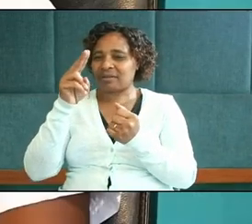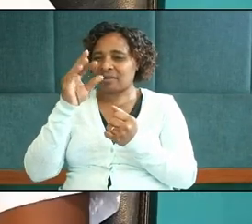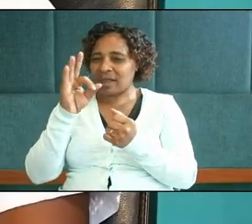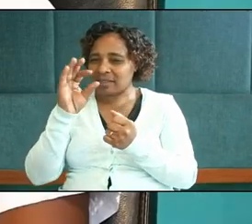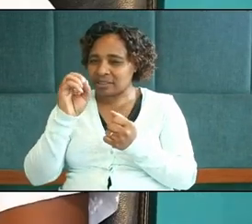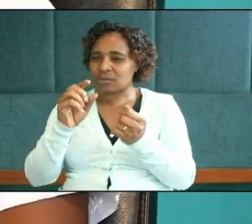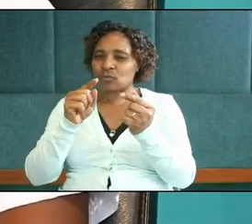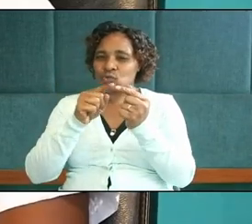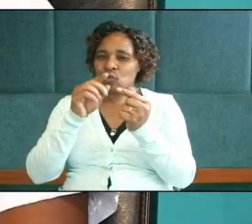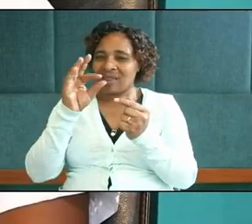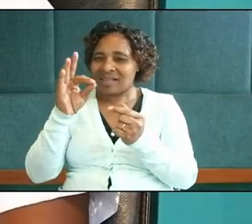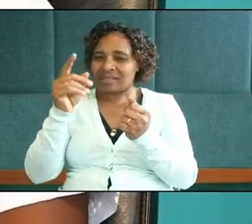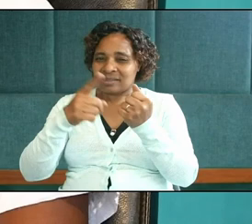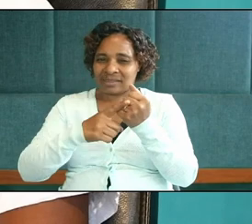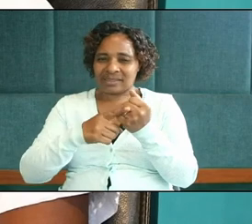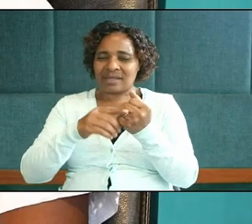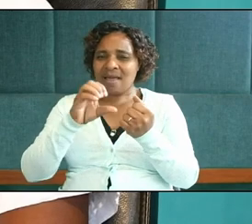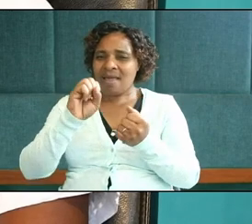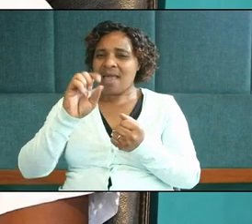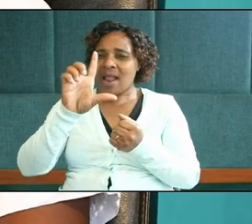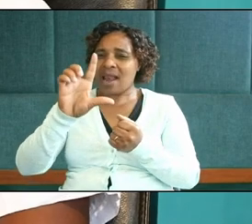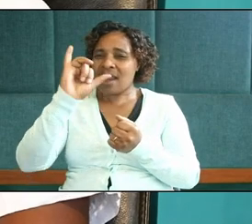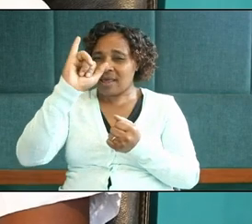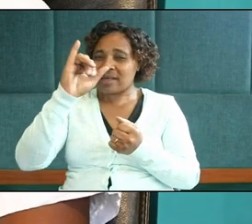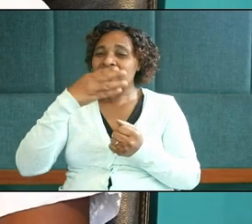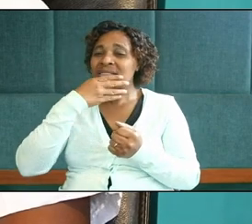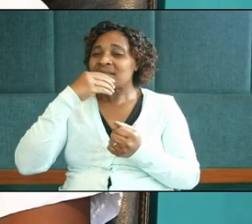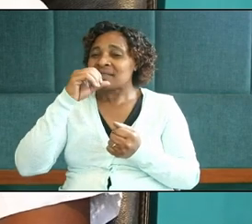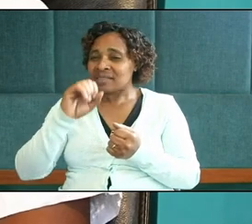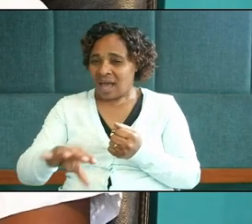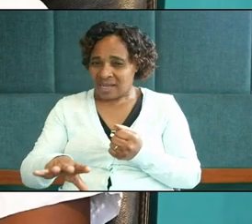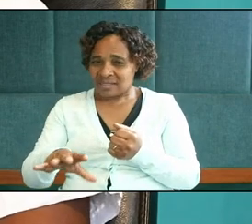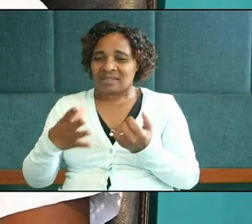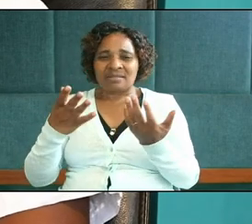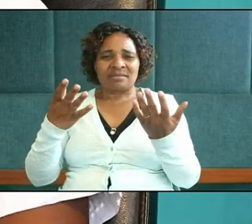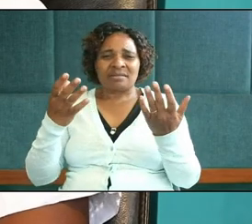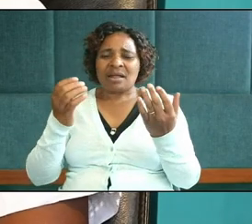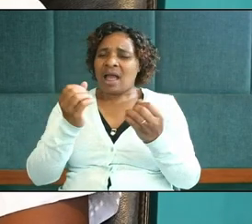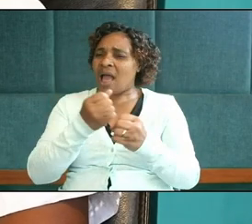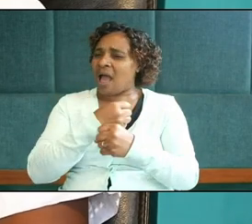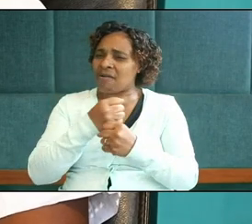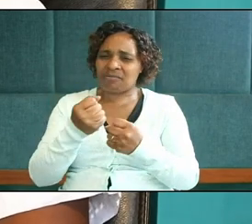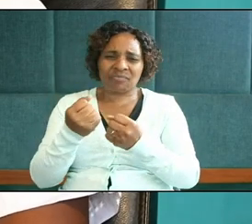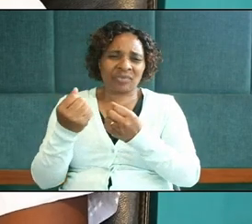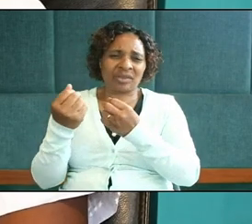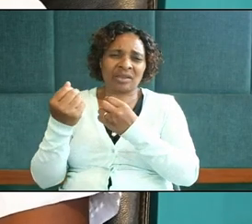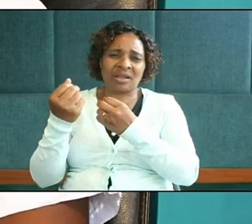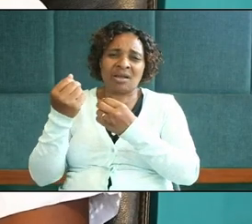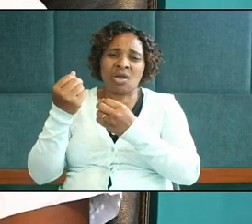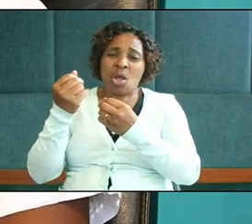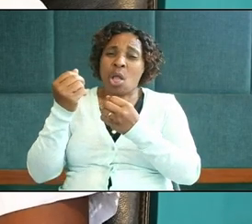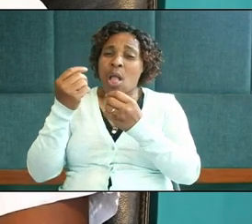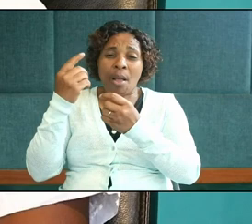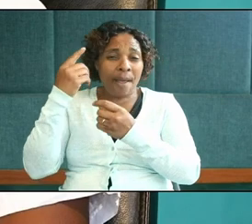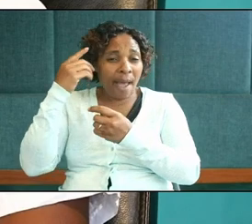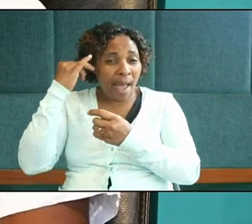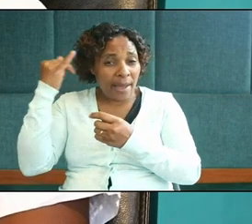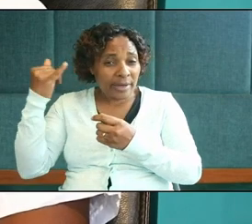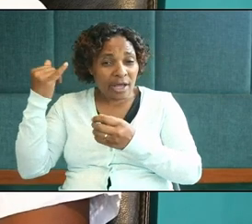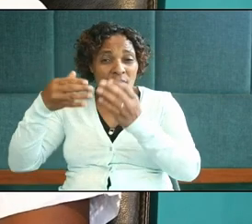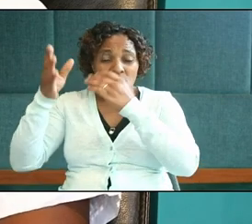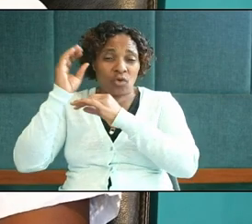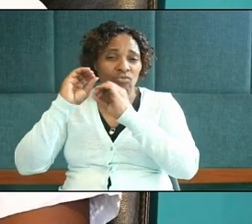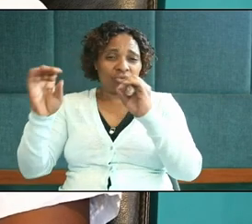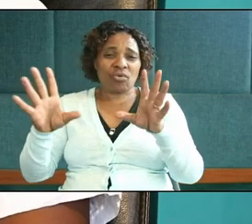Eli's sons were scoundrels. They had no regard for the Lord. Now Eli, who was very old, heard